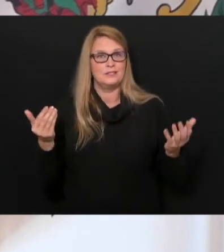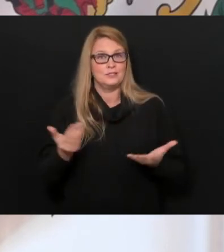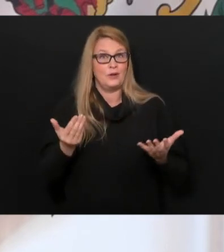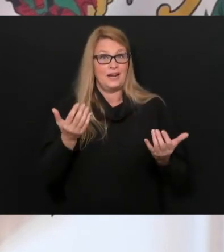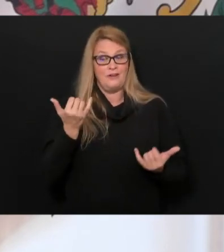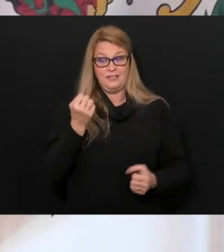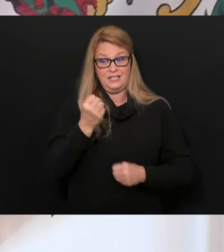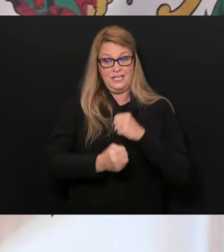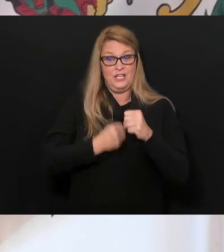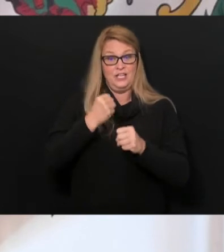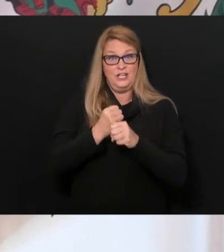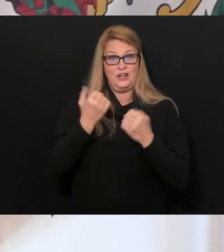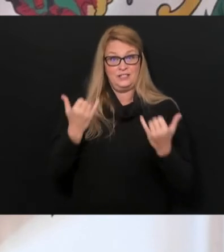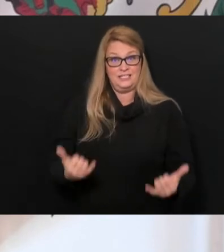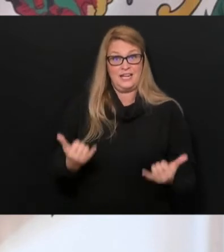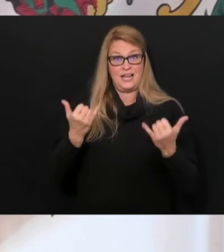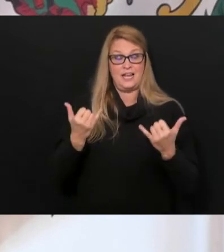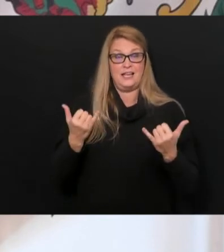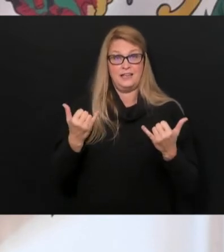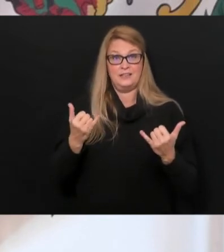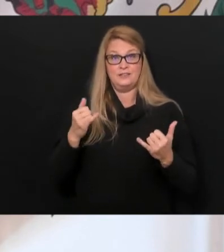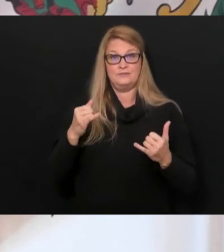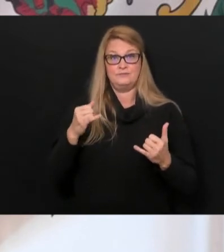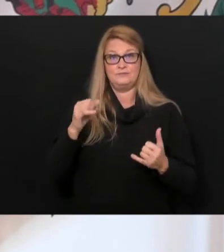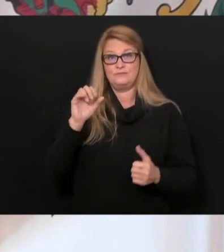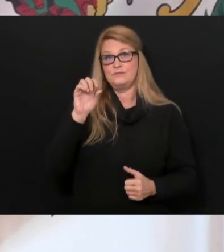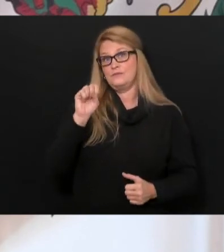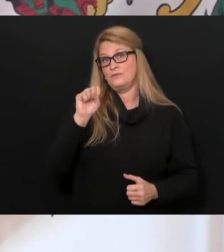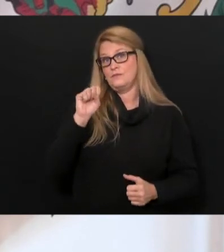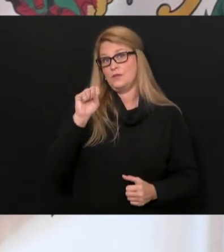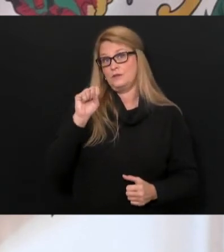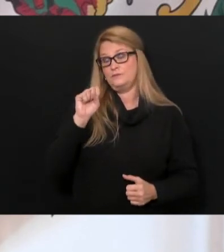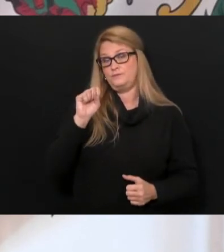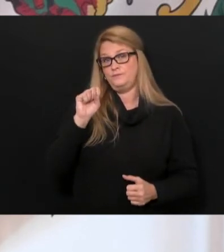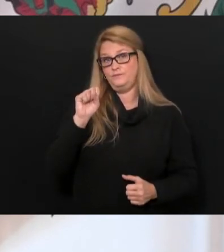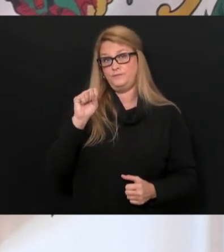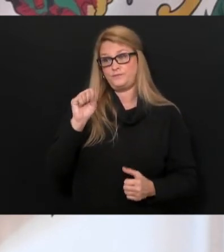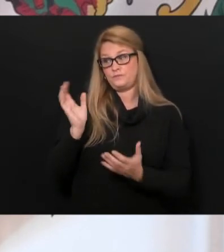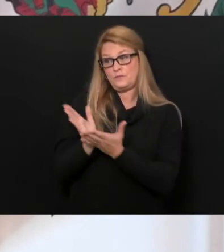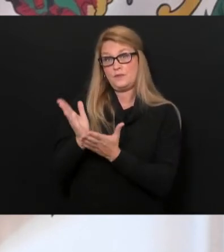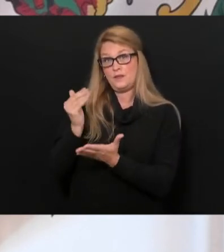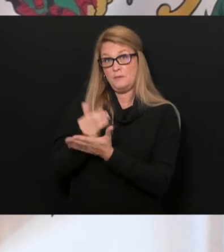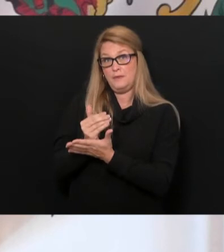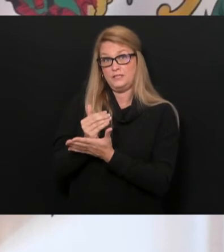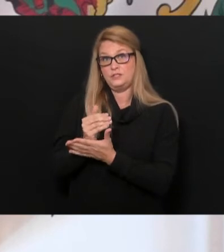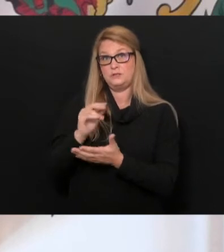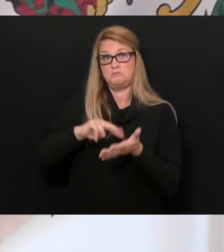date, on a surplus, from our budget, we're